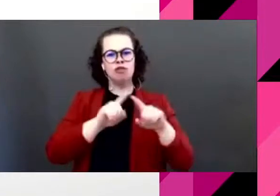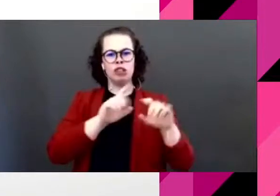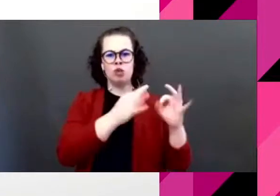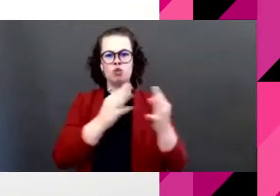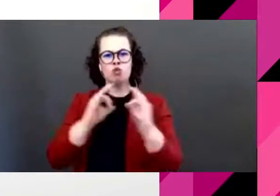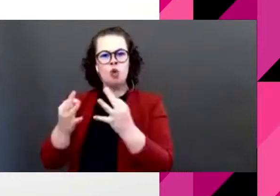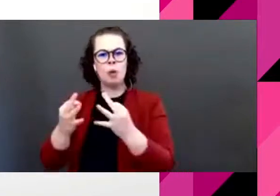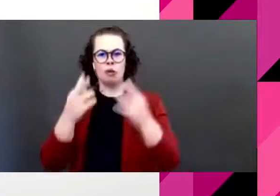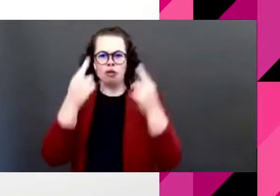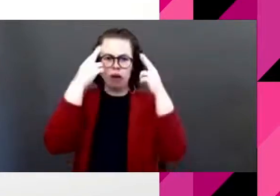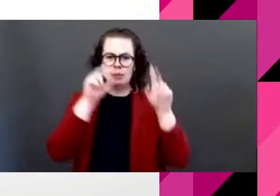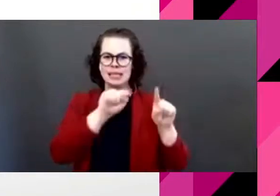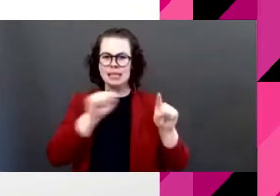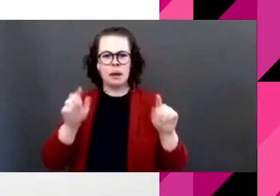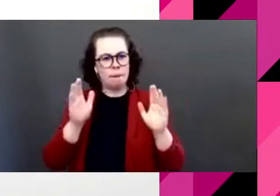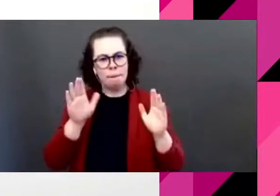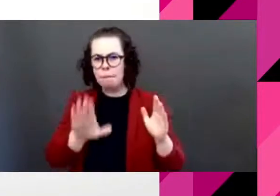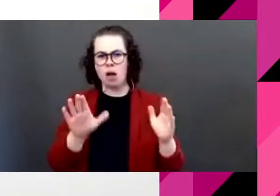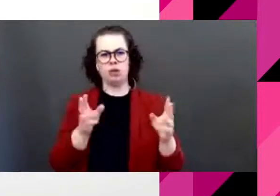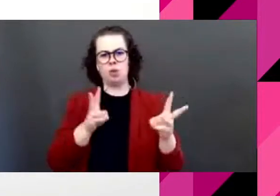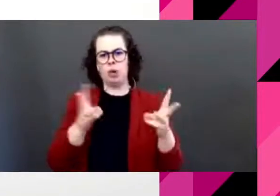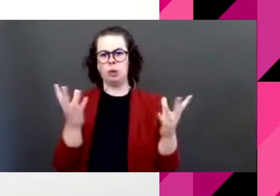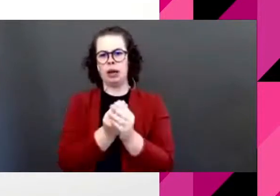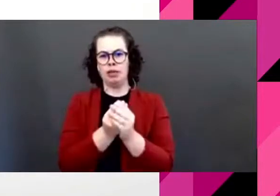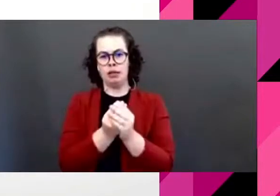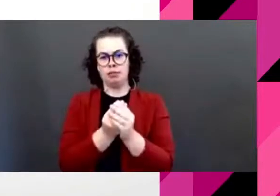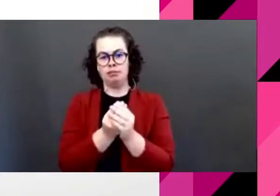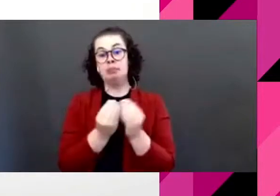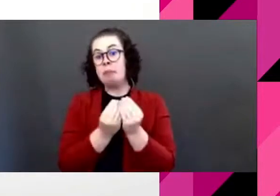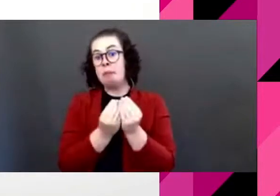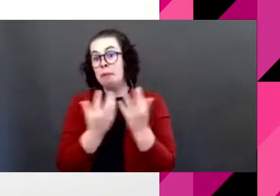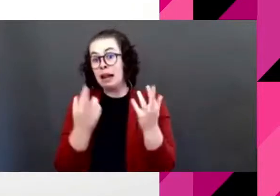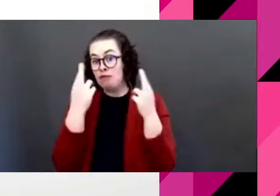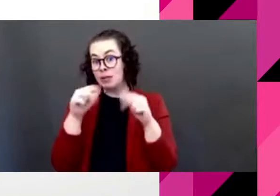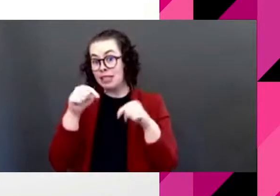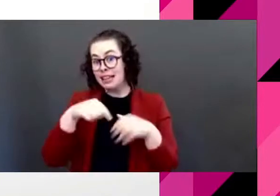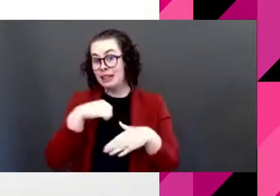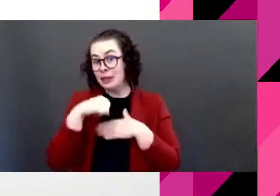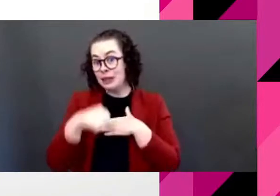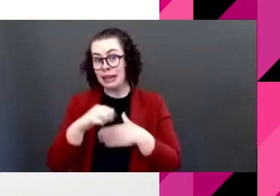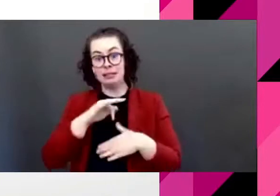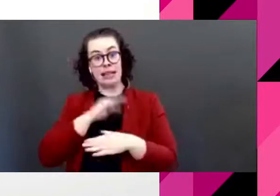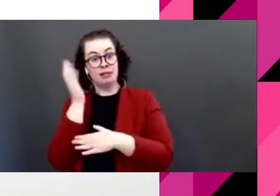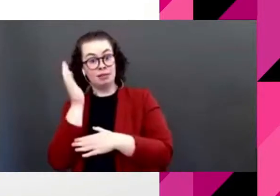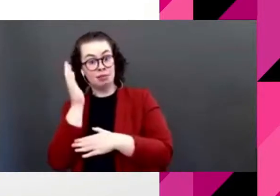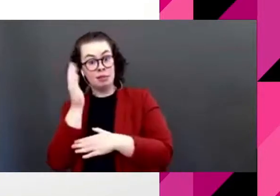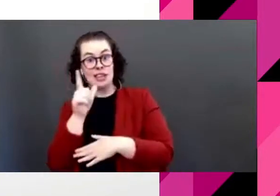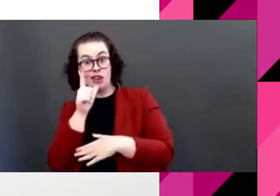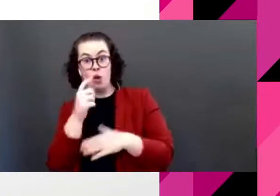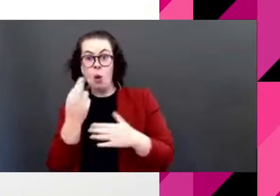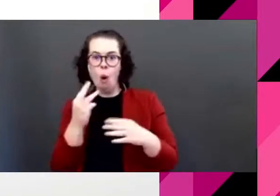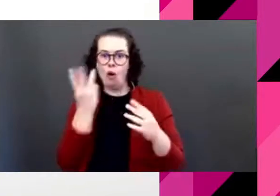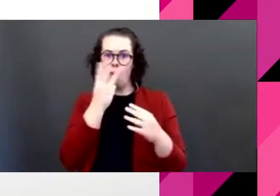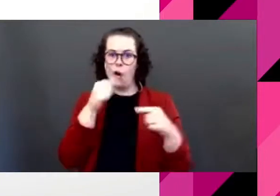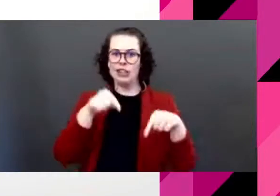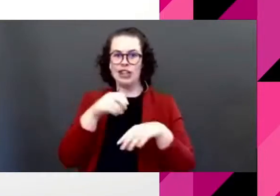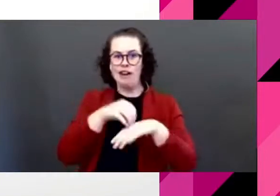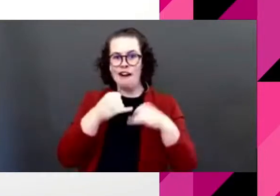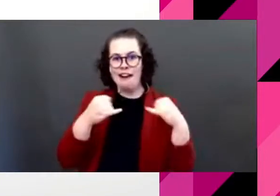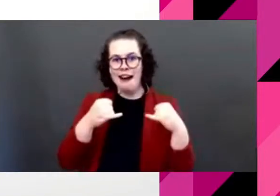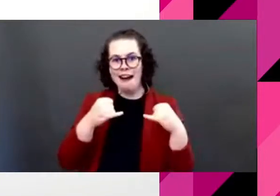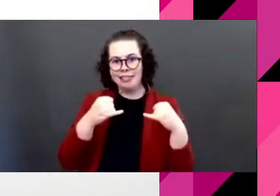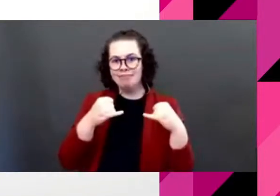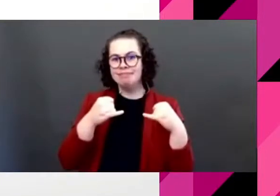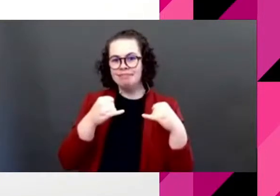stakeholders, many of whom are here today, both as speakers and as attendees, and you're all very welcome.